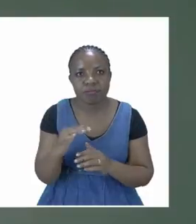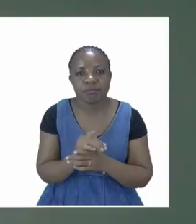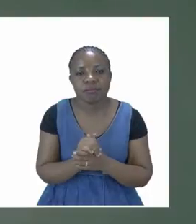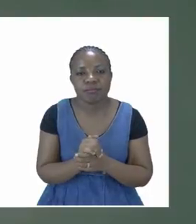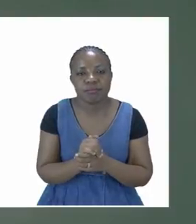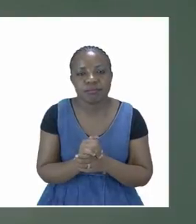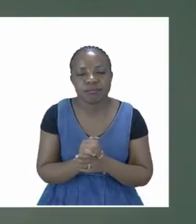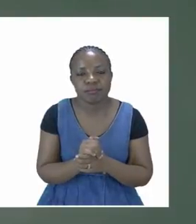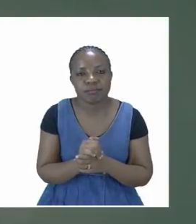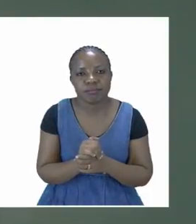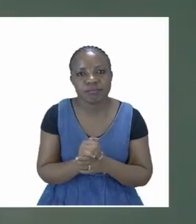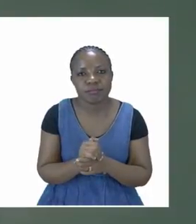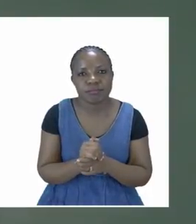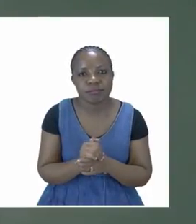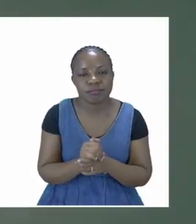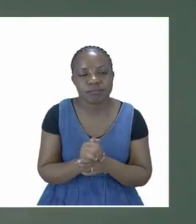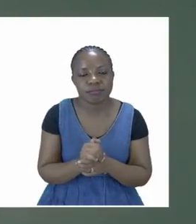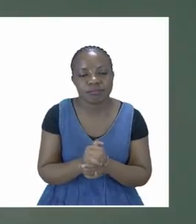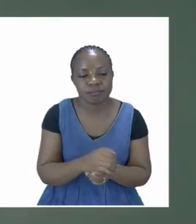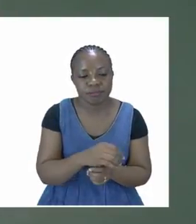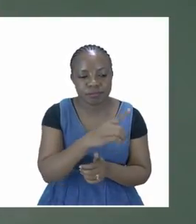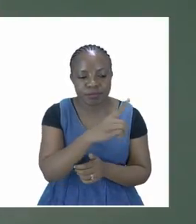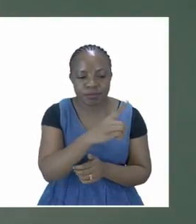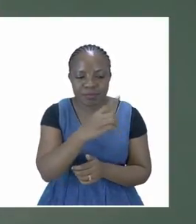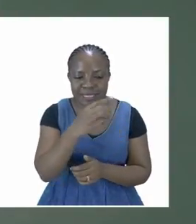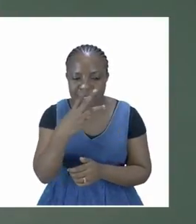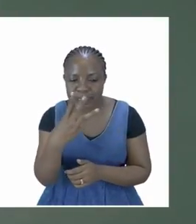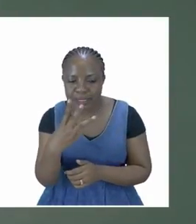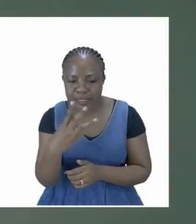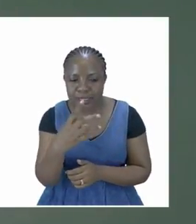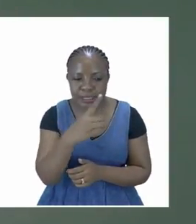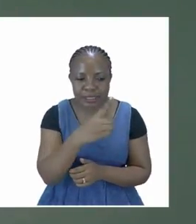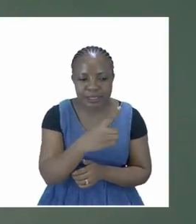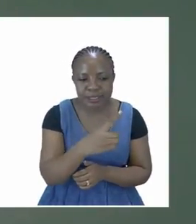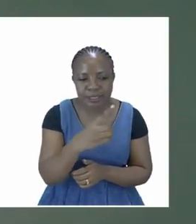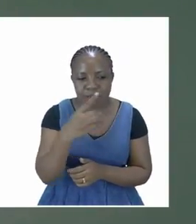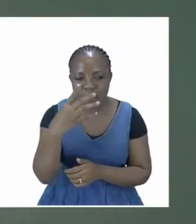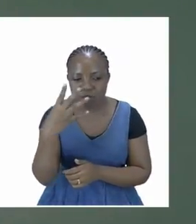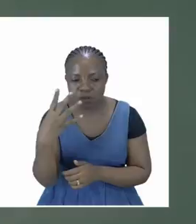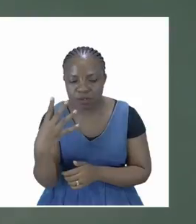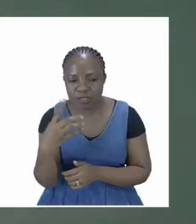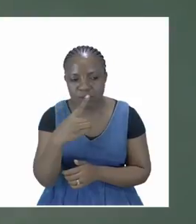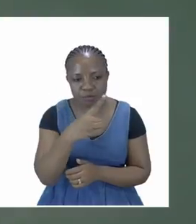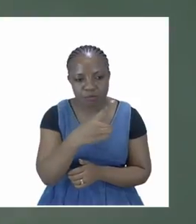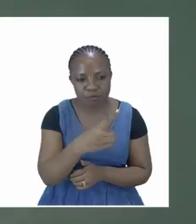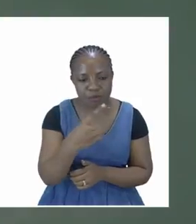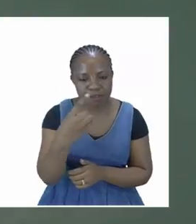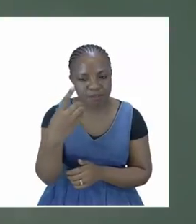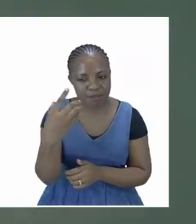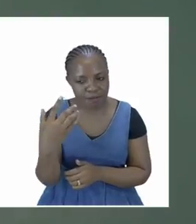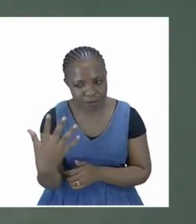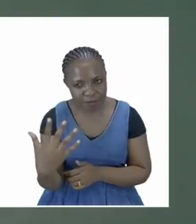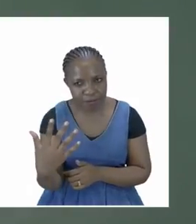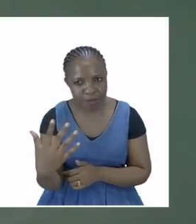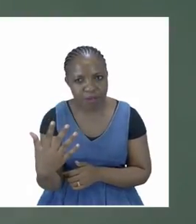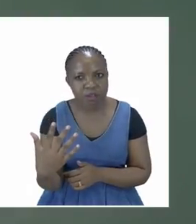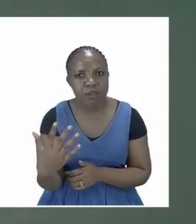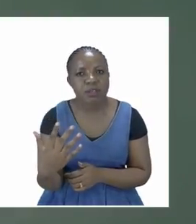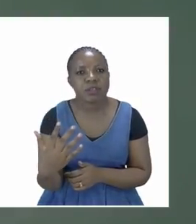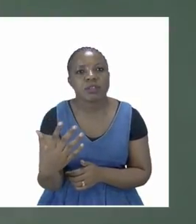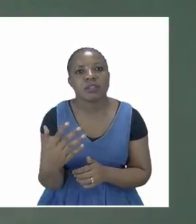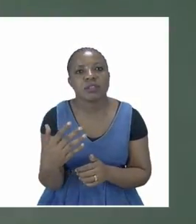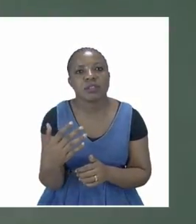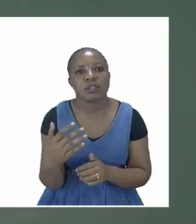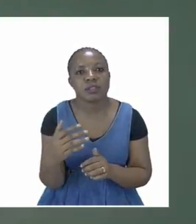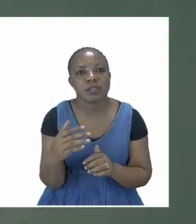Let's continue. 13, 14, 15. Very